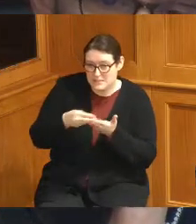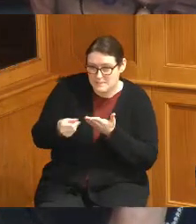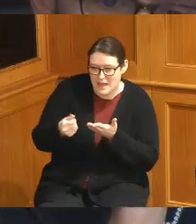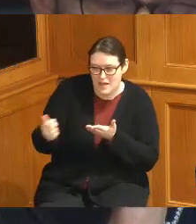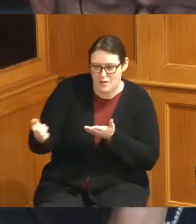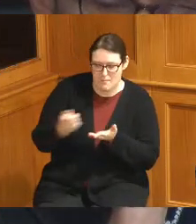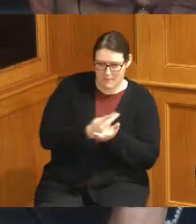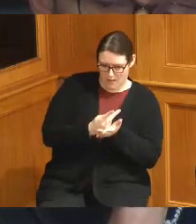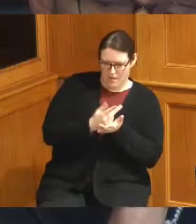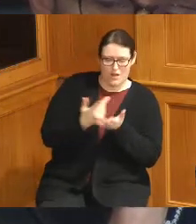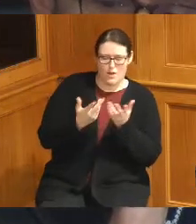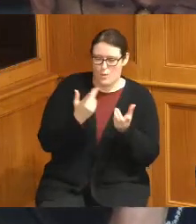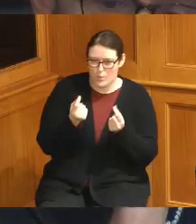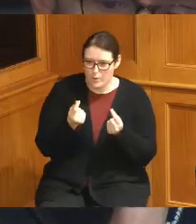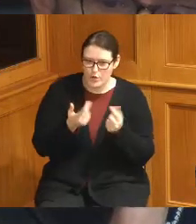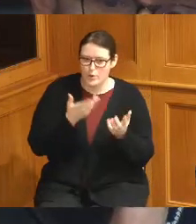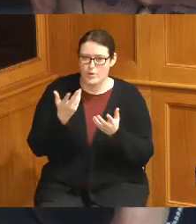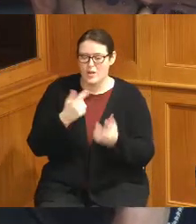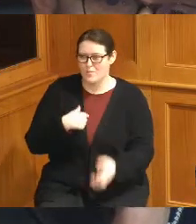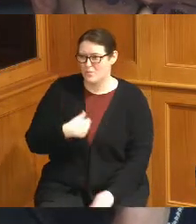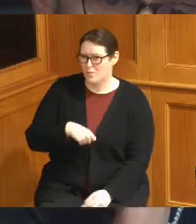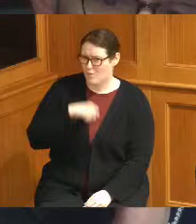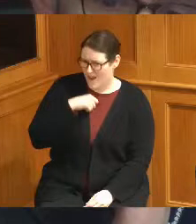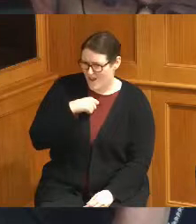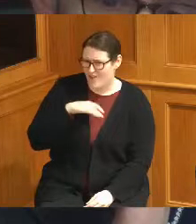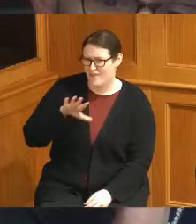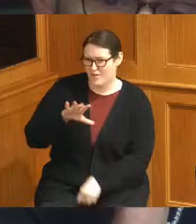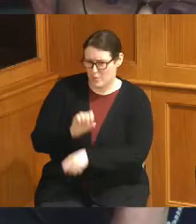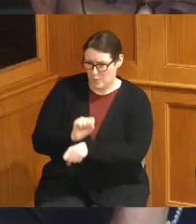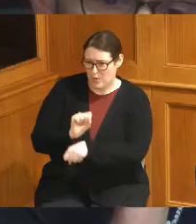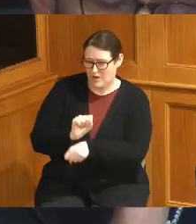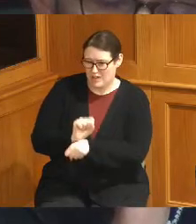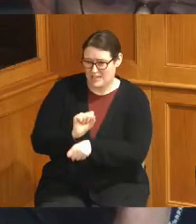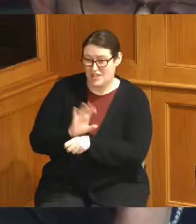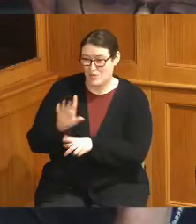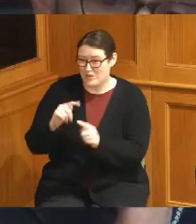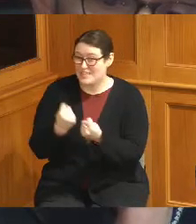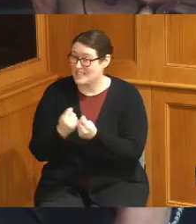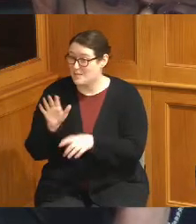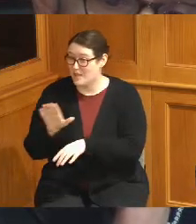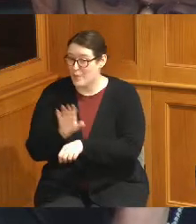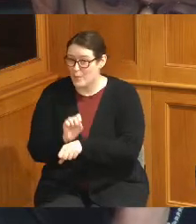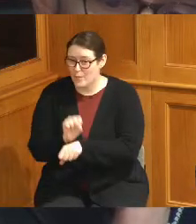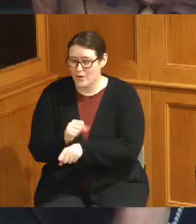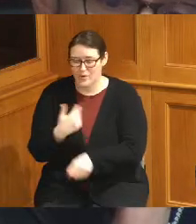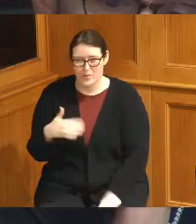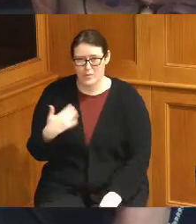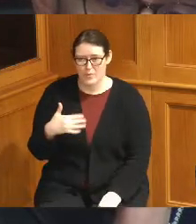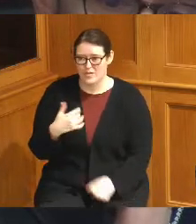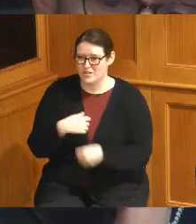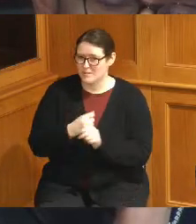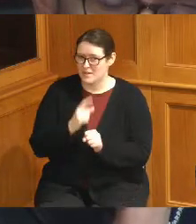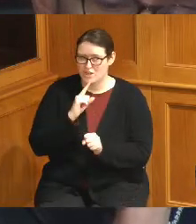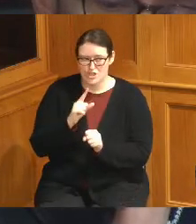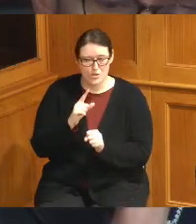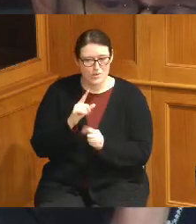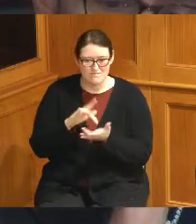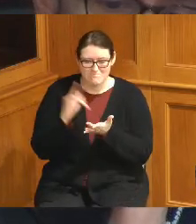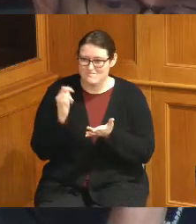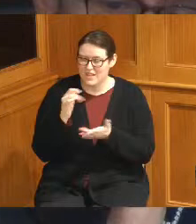I'm really, really proud of the work that you have done with the team to make sure that we were hitting the mark